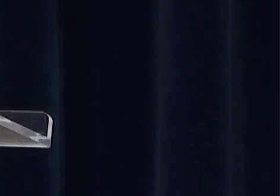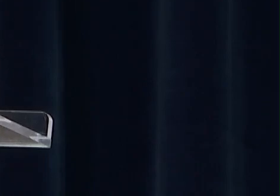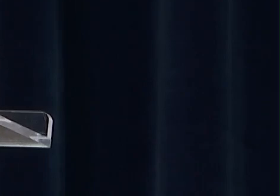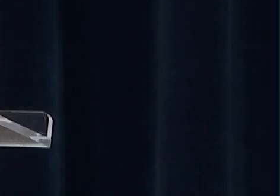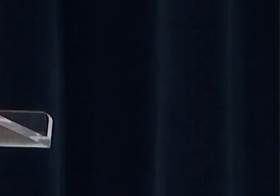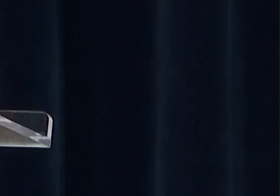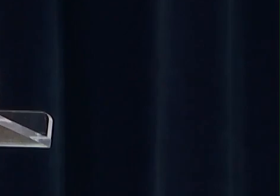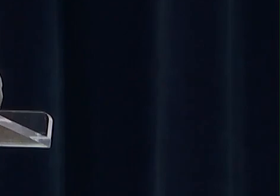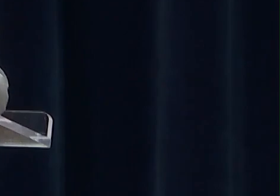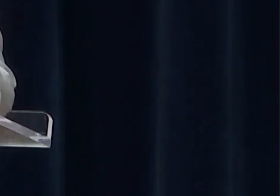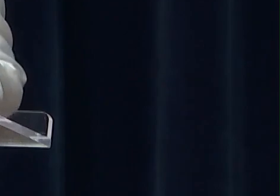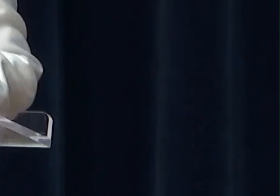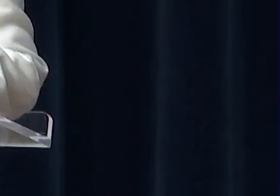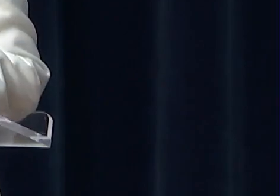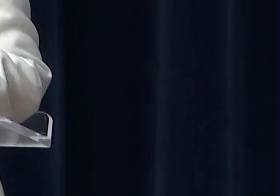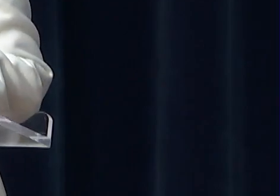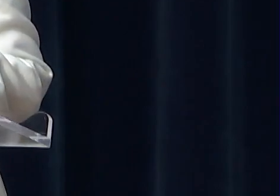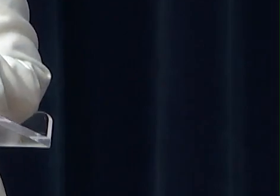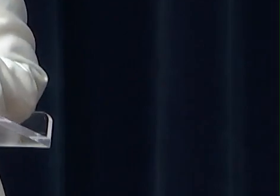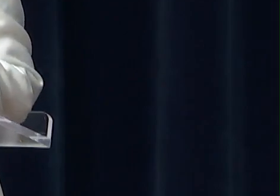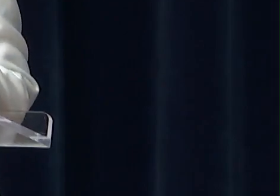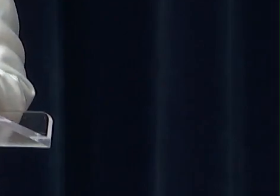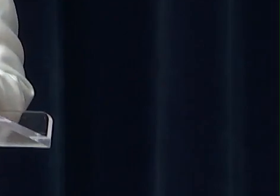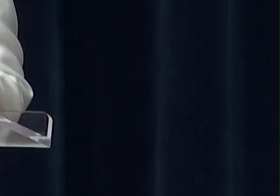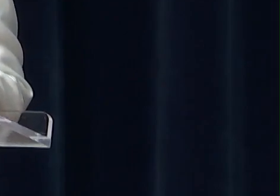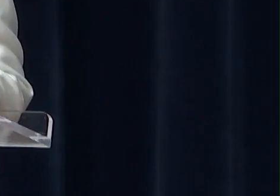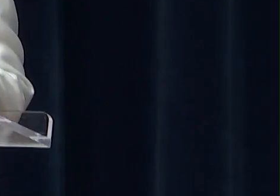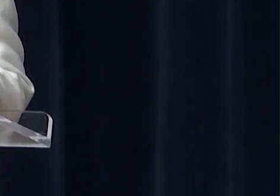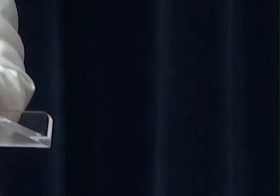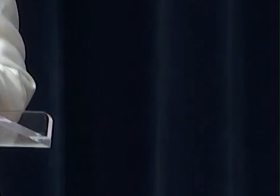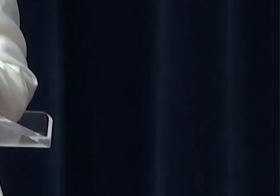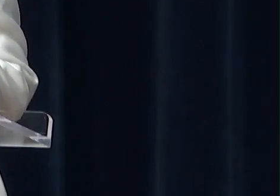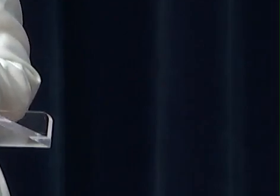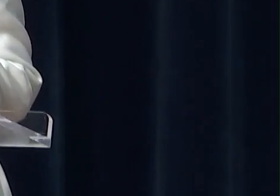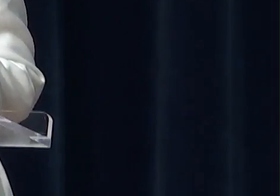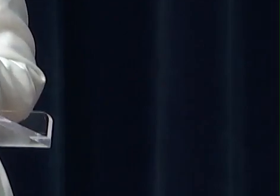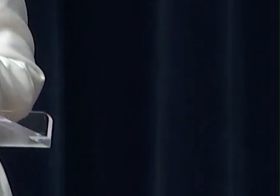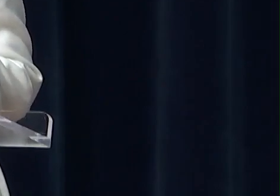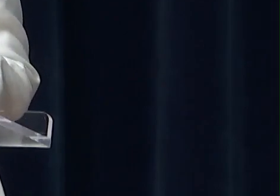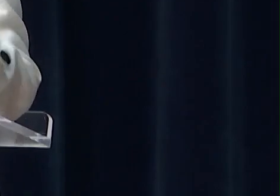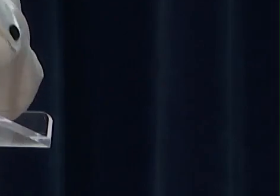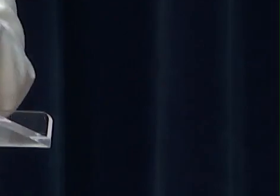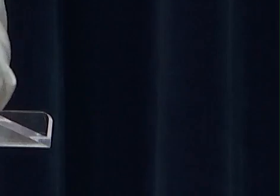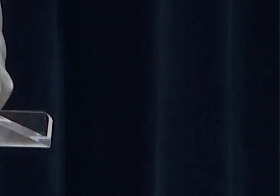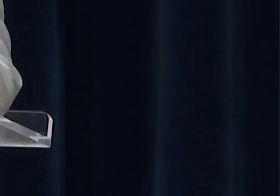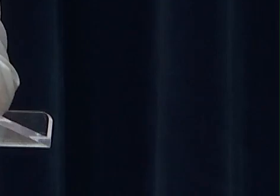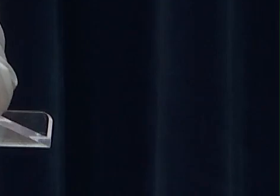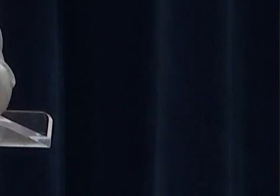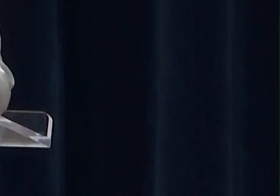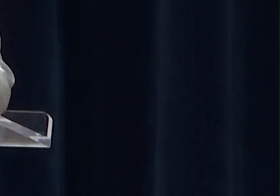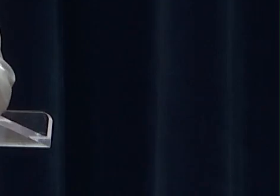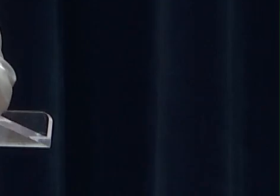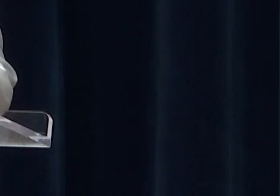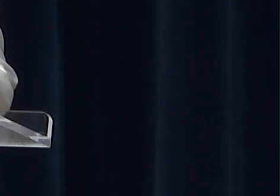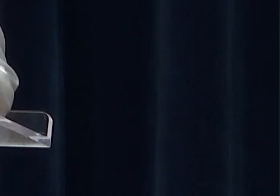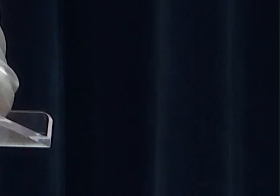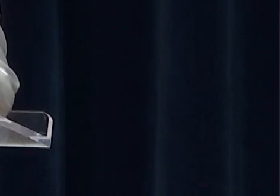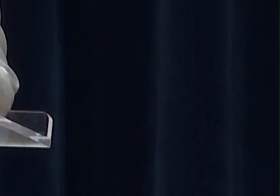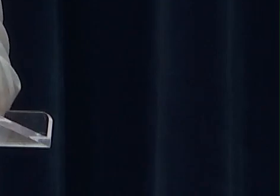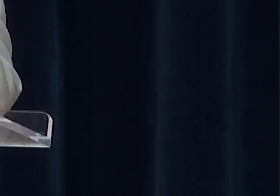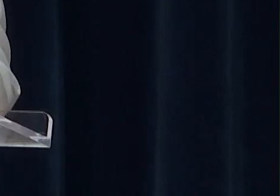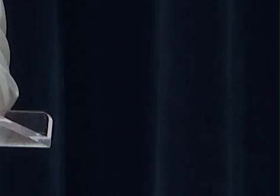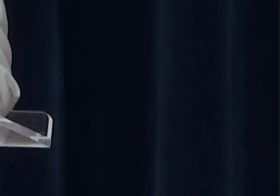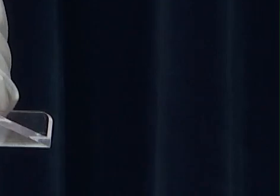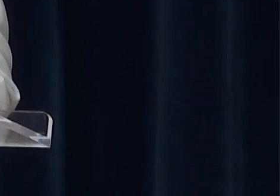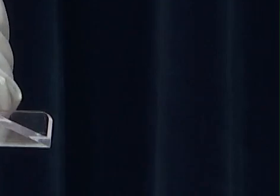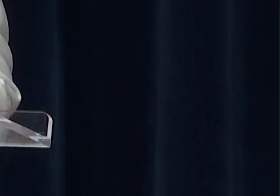take around decisions that we make as an institution as part of our Achieving the Dream work. And the two work hand in hand,